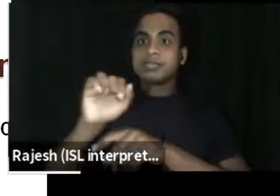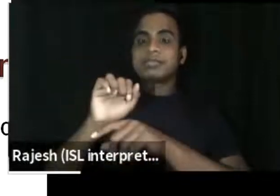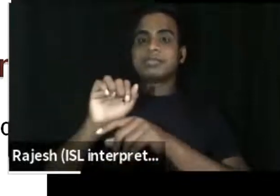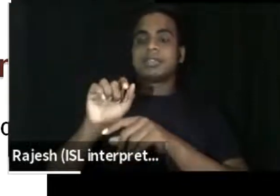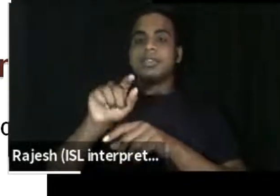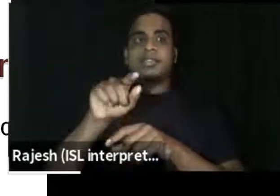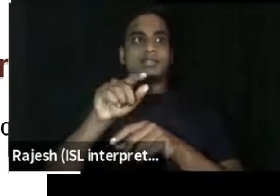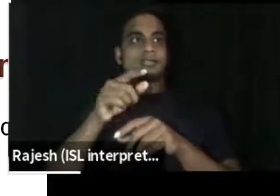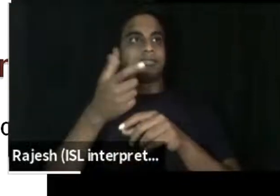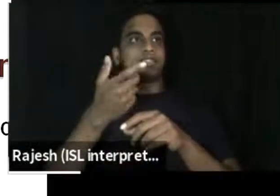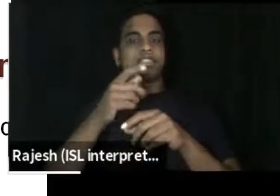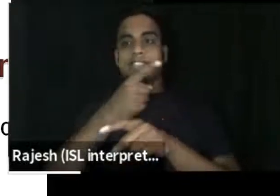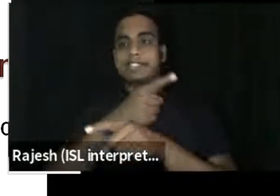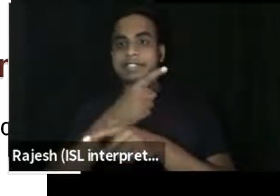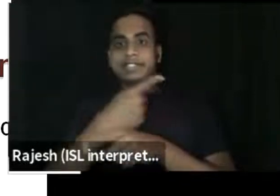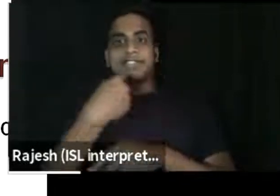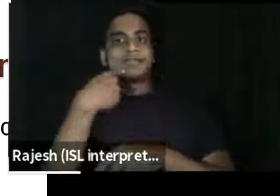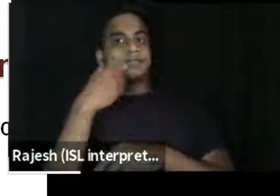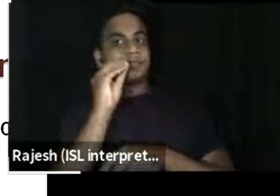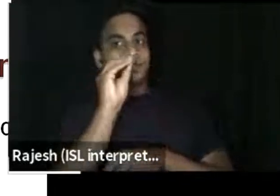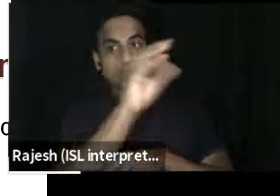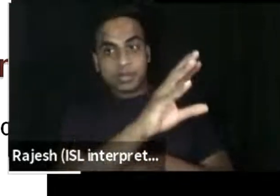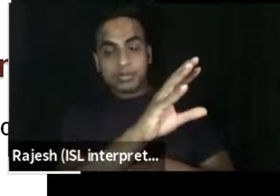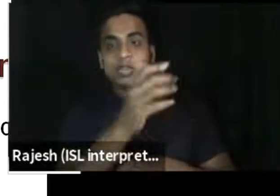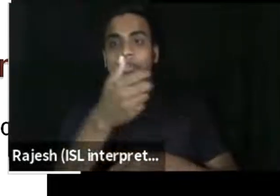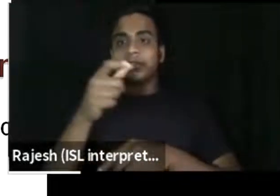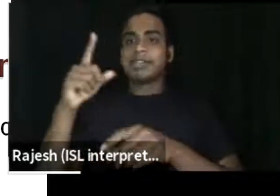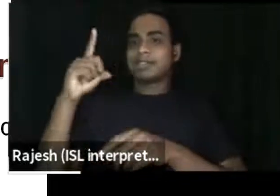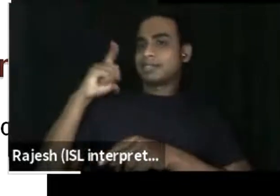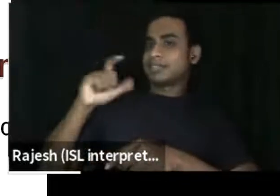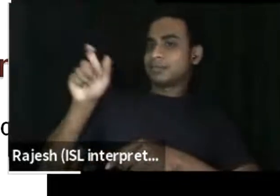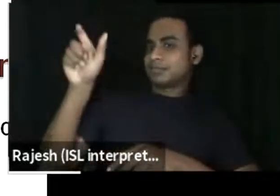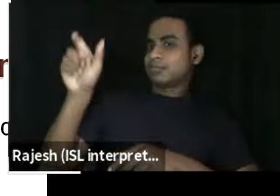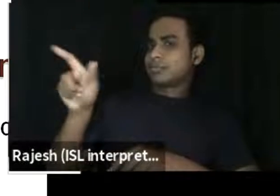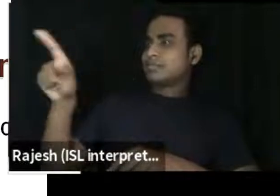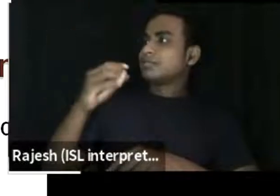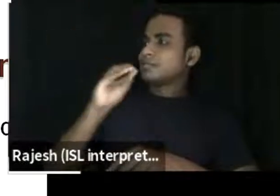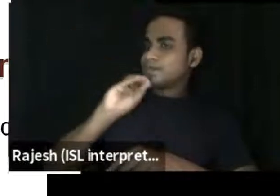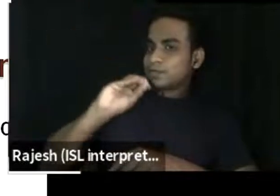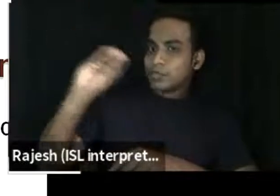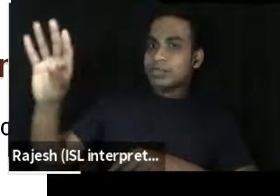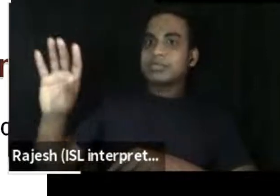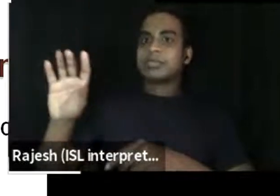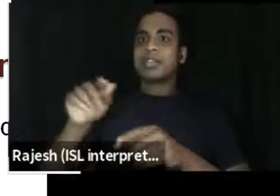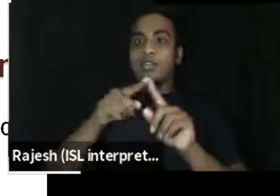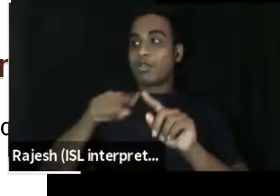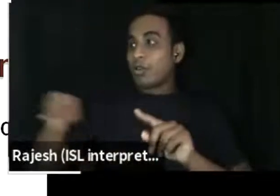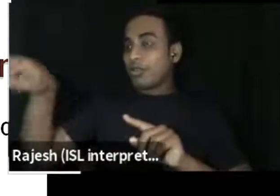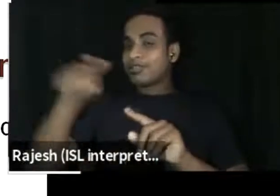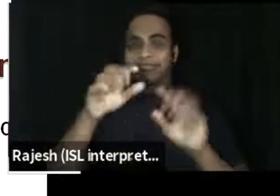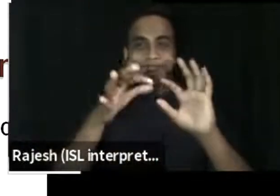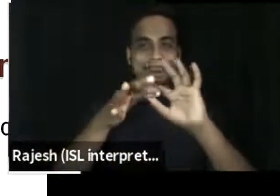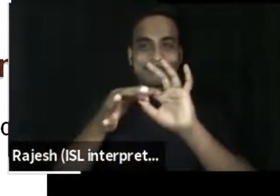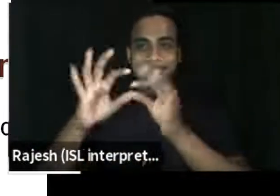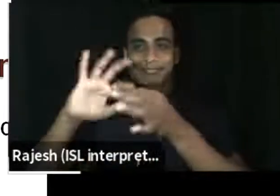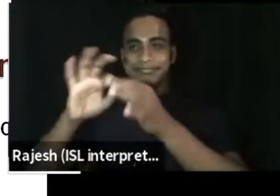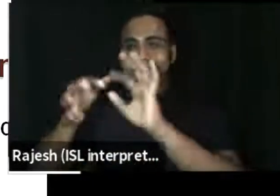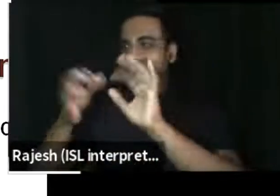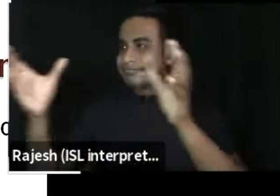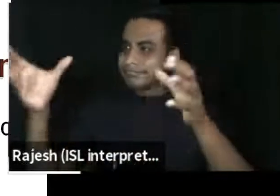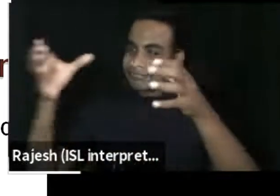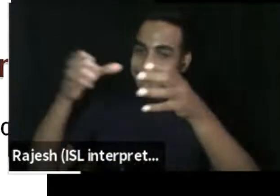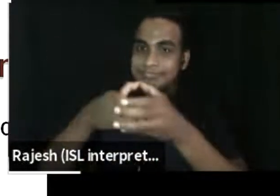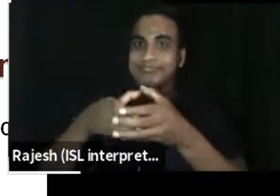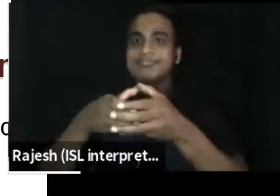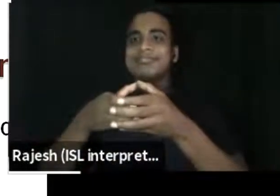talking to the community leaders, it's about getting different people according to the context involved in